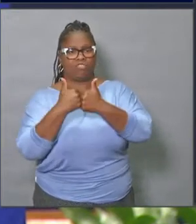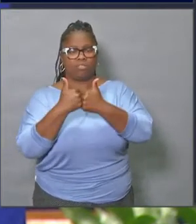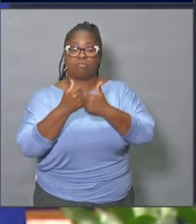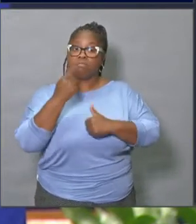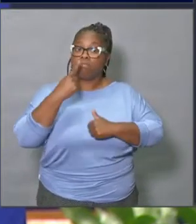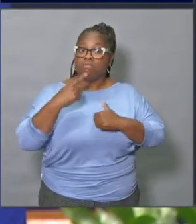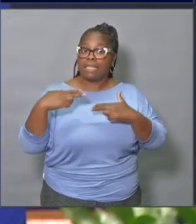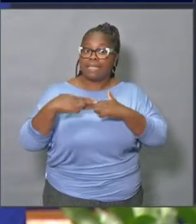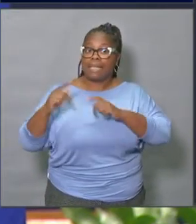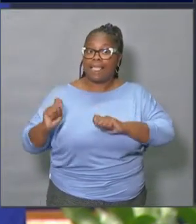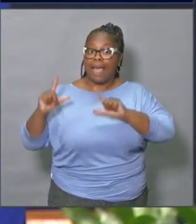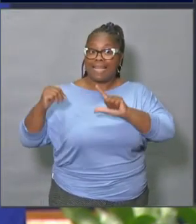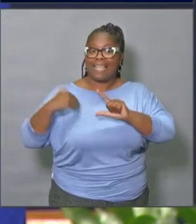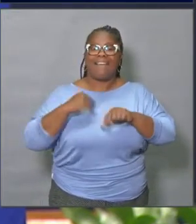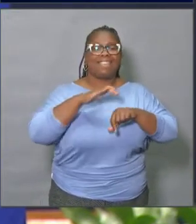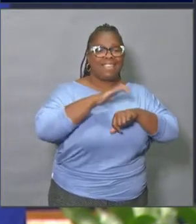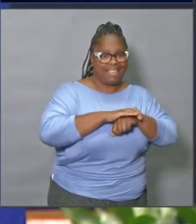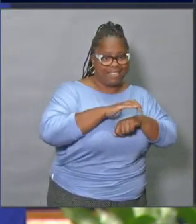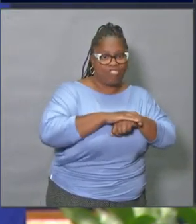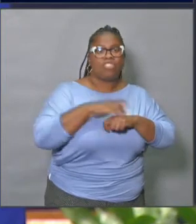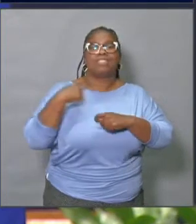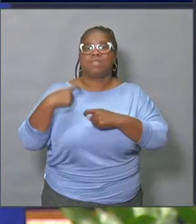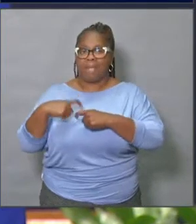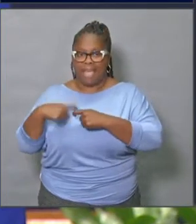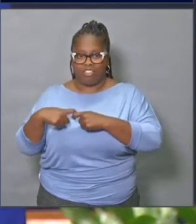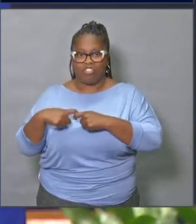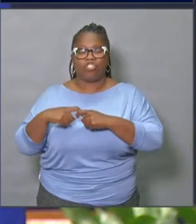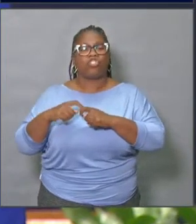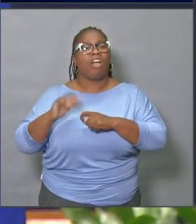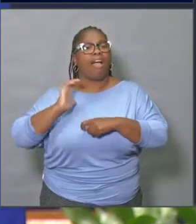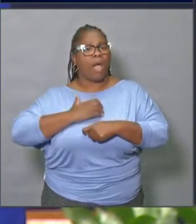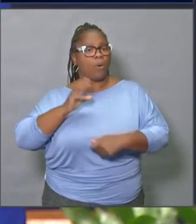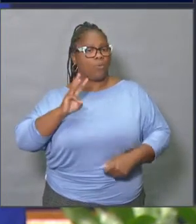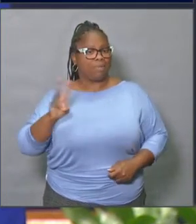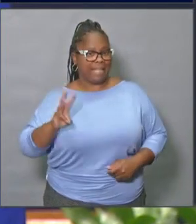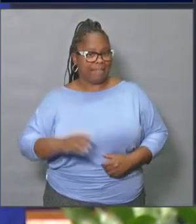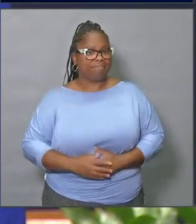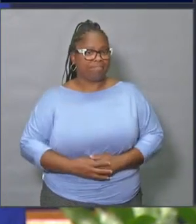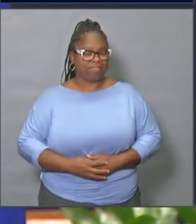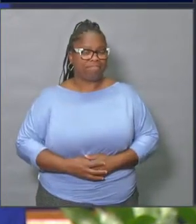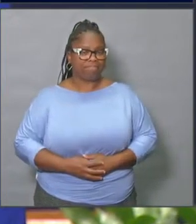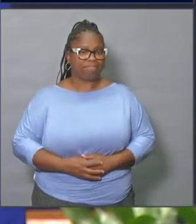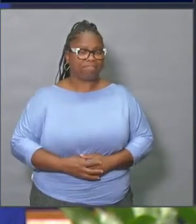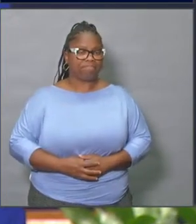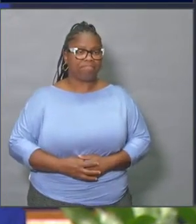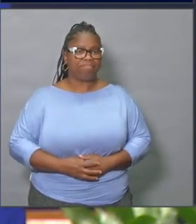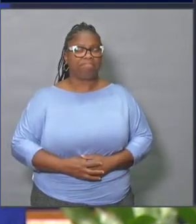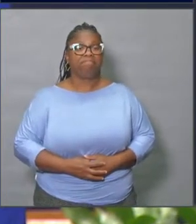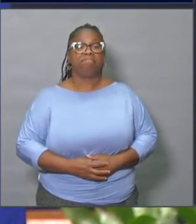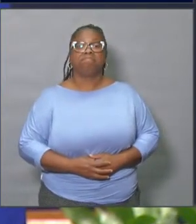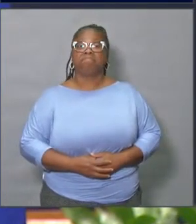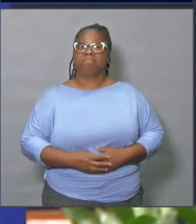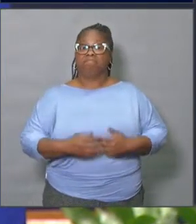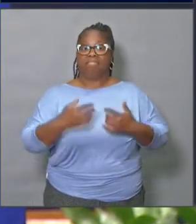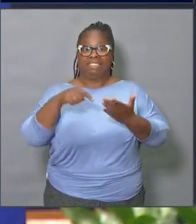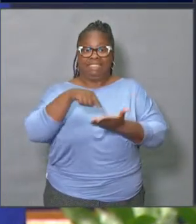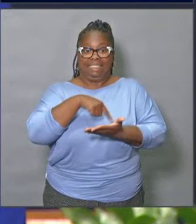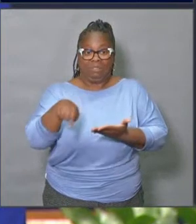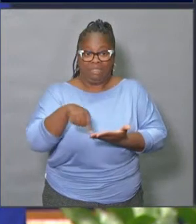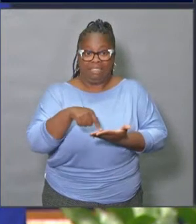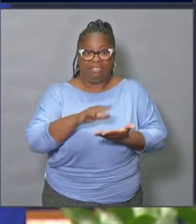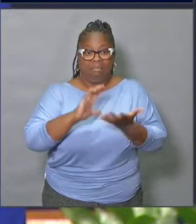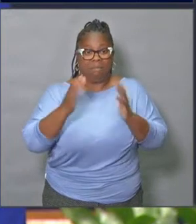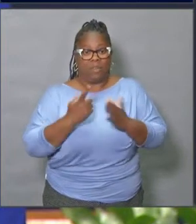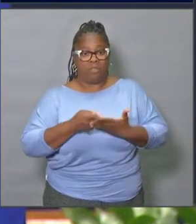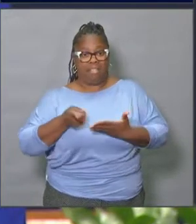are available in both English and Spanish on the Department of Health Services website. Compared to last Friday, the model is